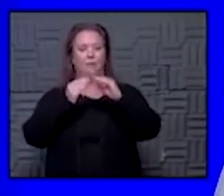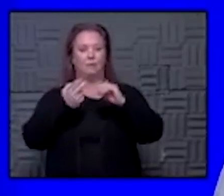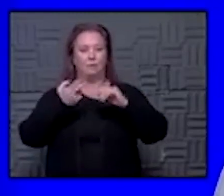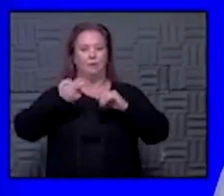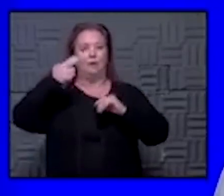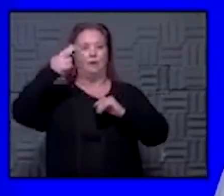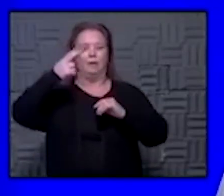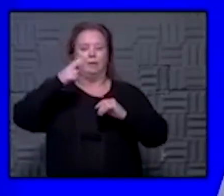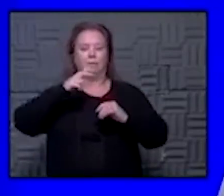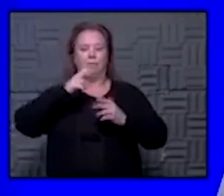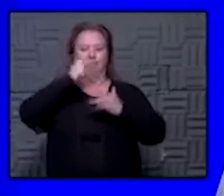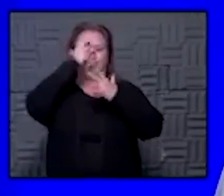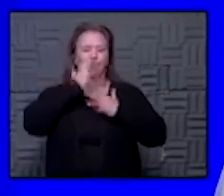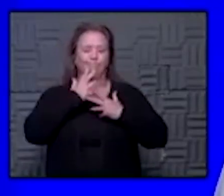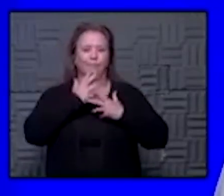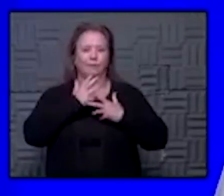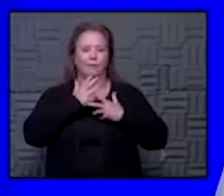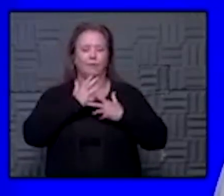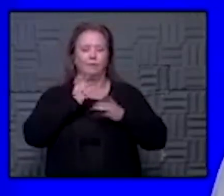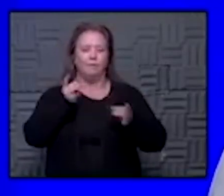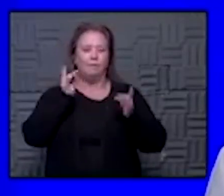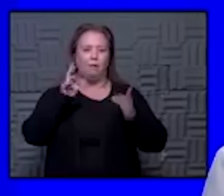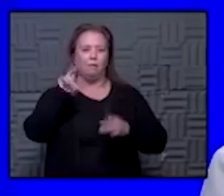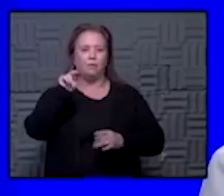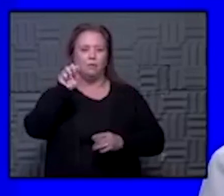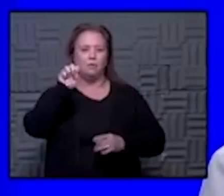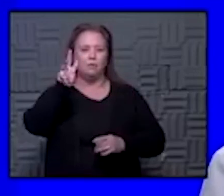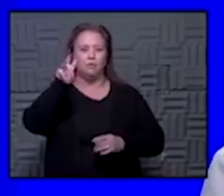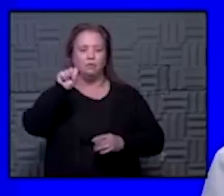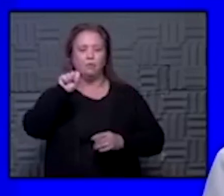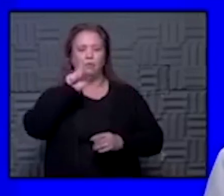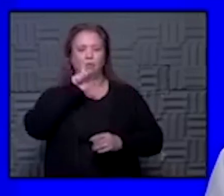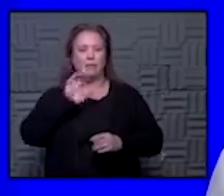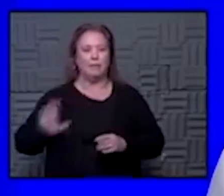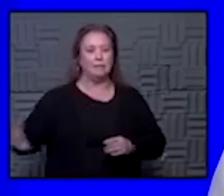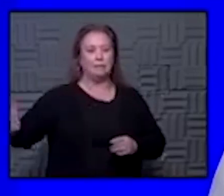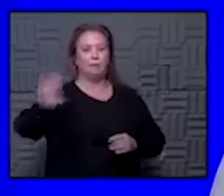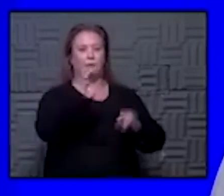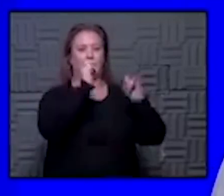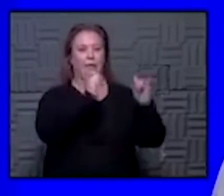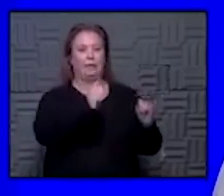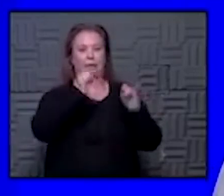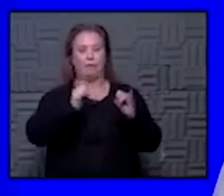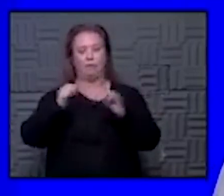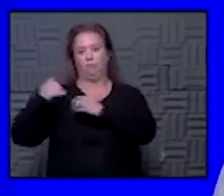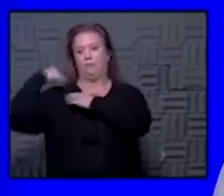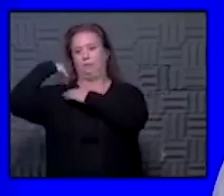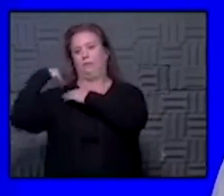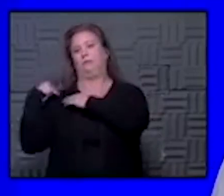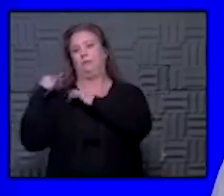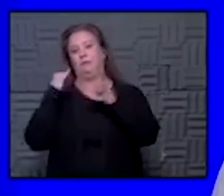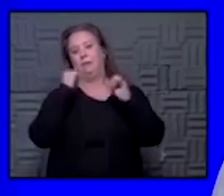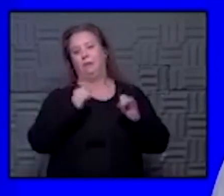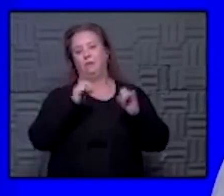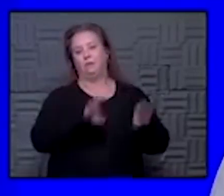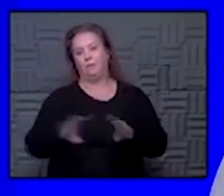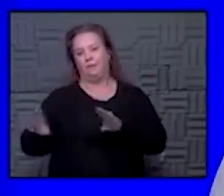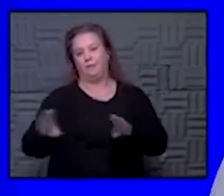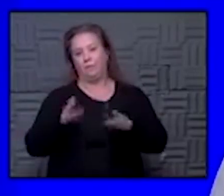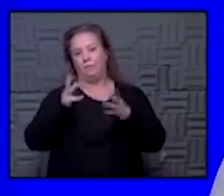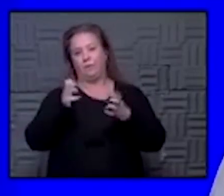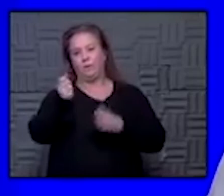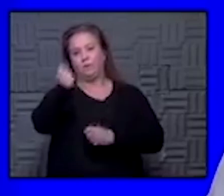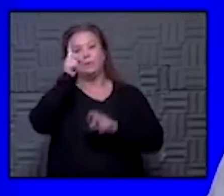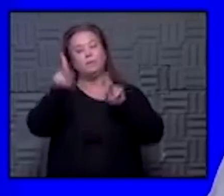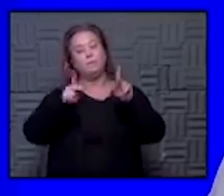really been dire news. This boils down to individual responsibility and individual behaviors. We understand people want to get